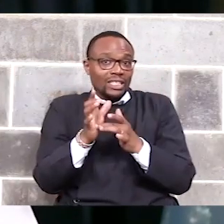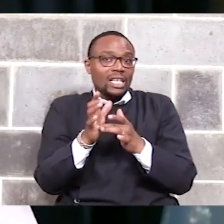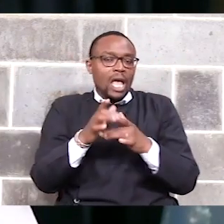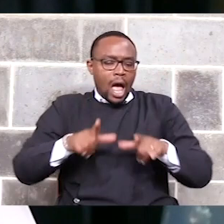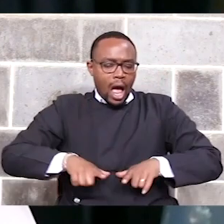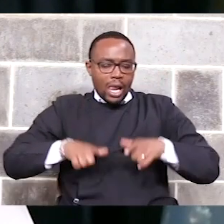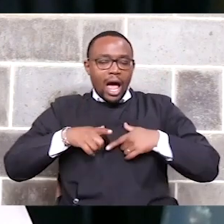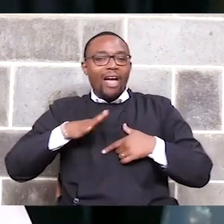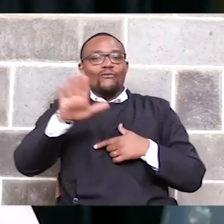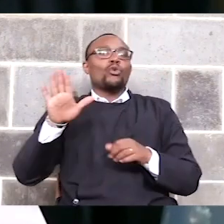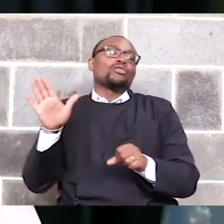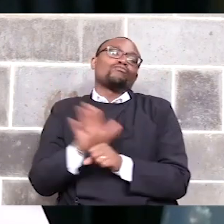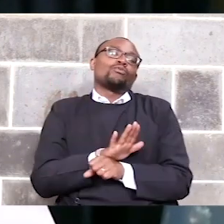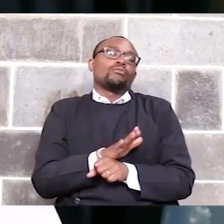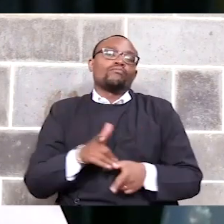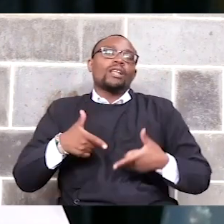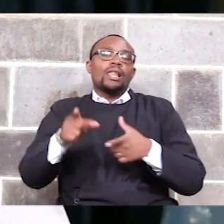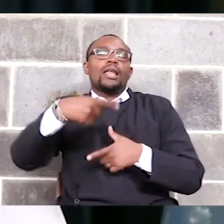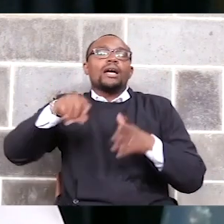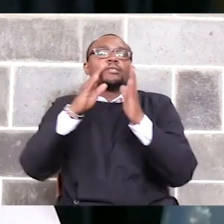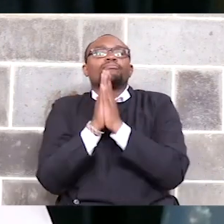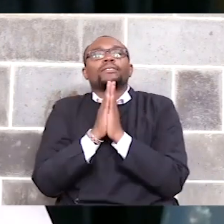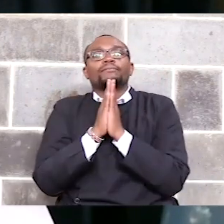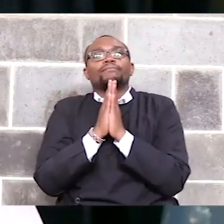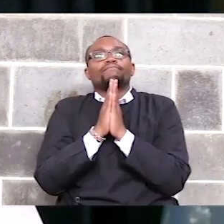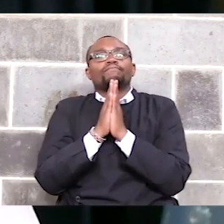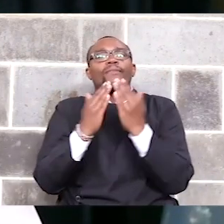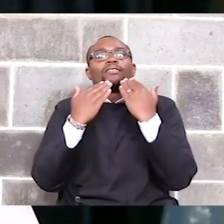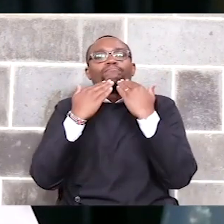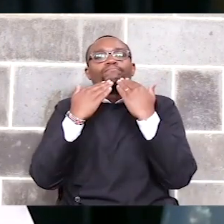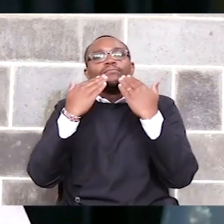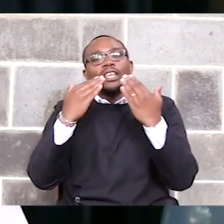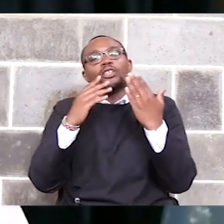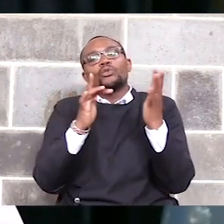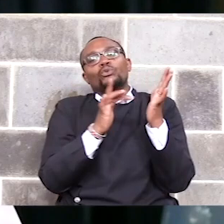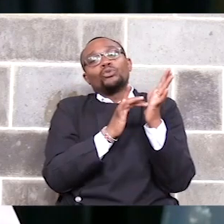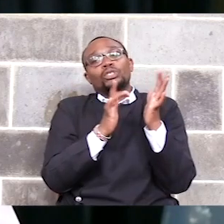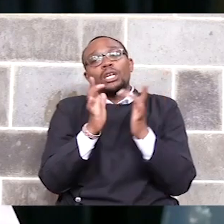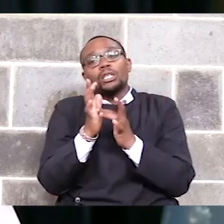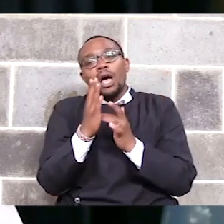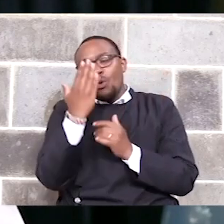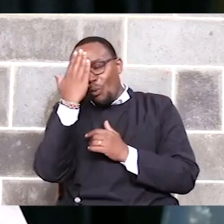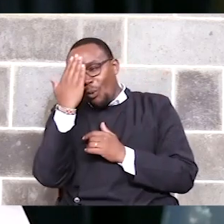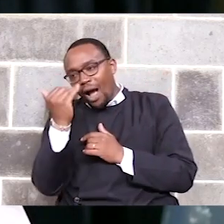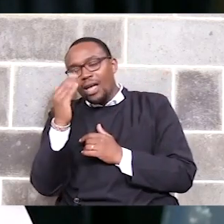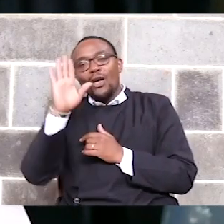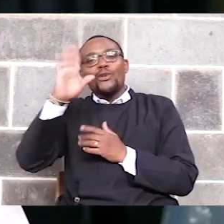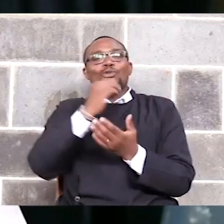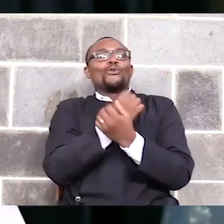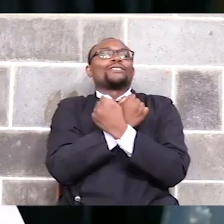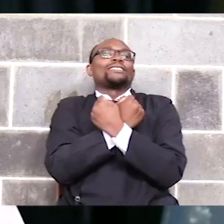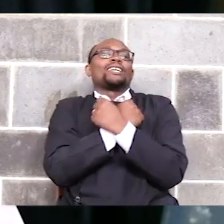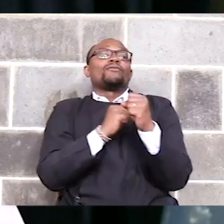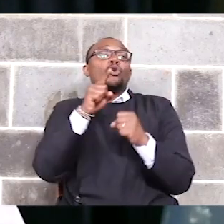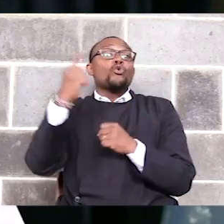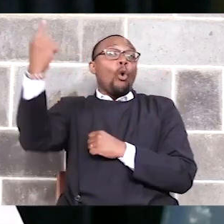in your life. Let us pray. We thank you, Jesus, because of your salvation. You came that we may have